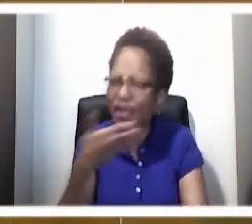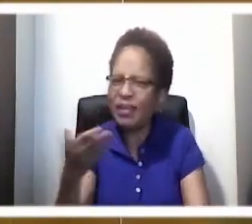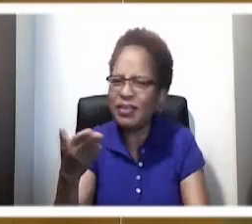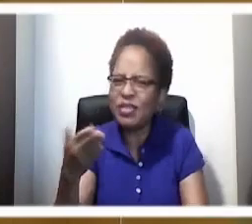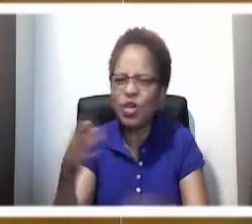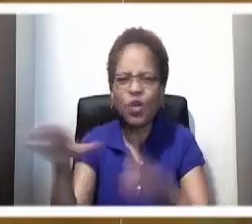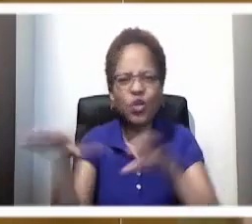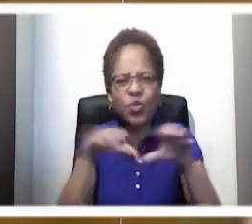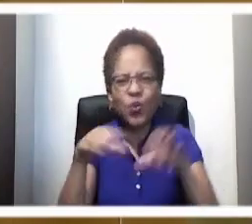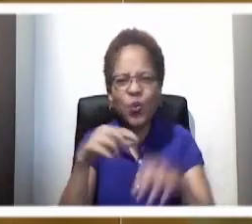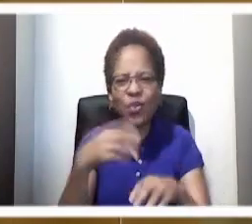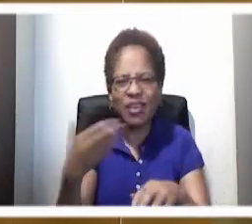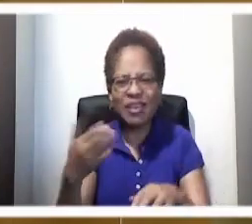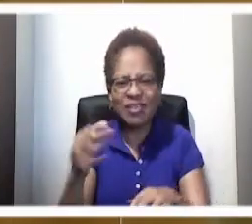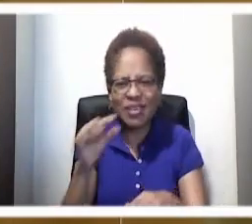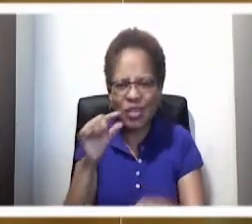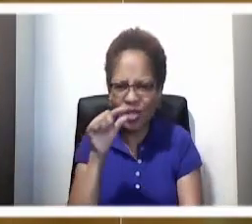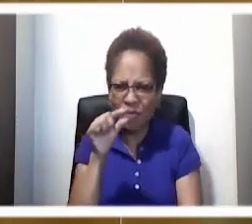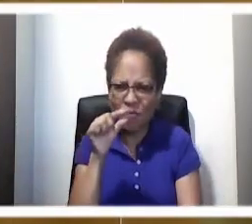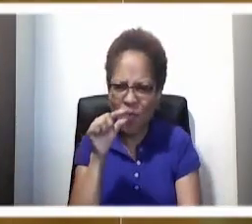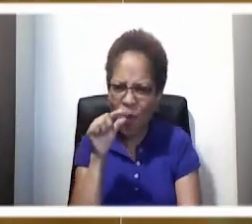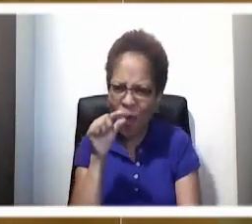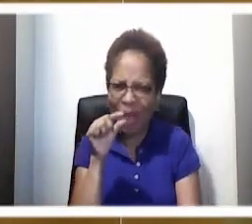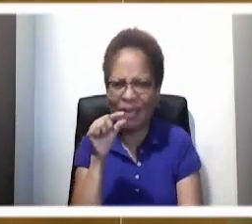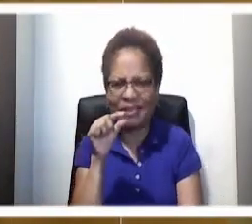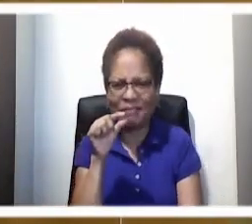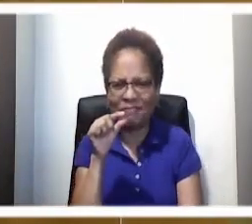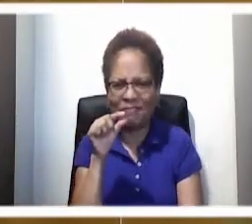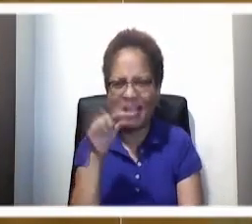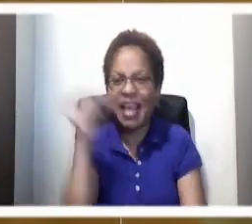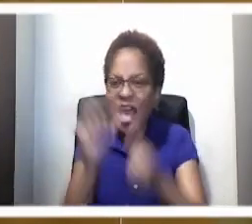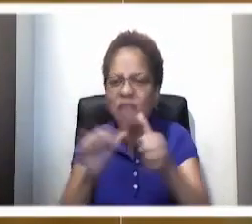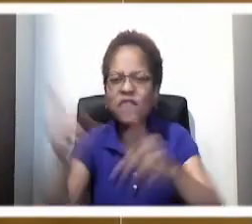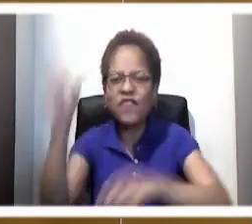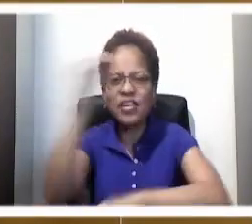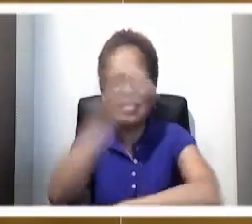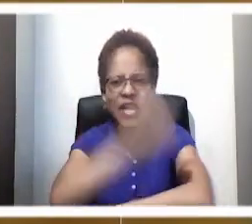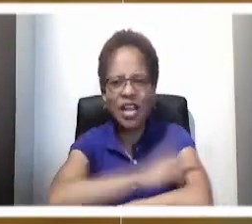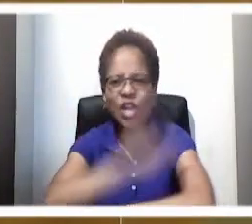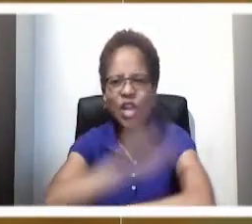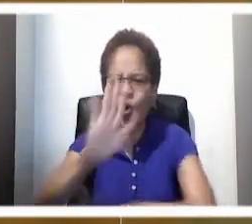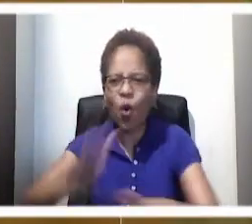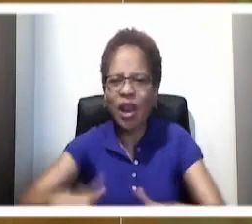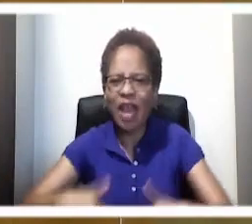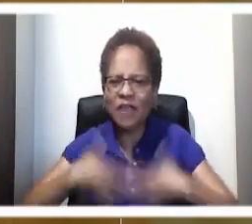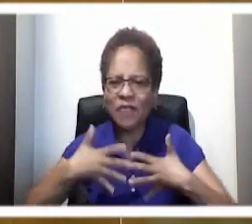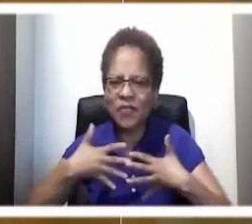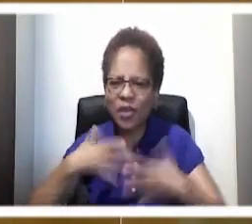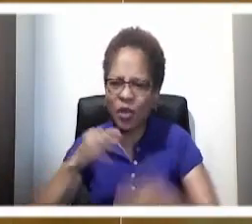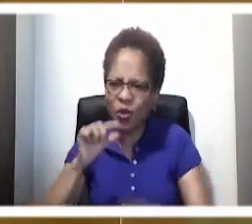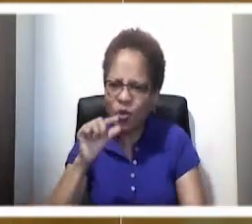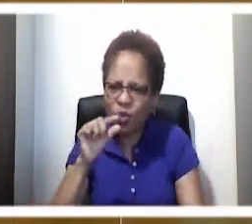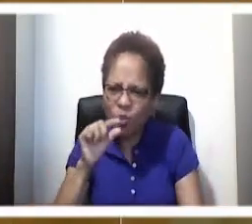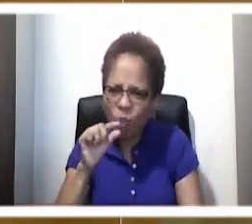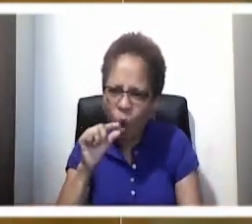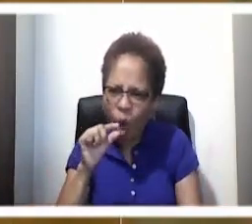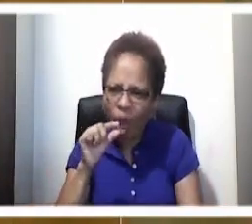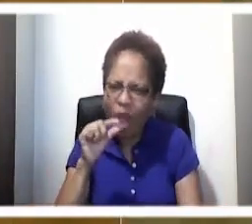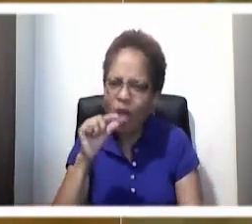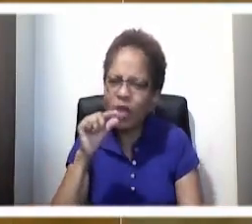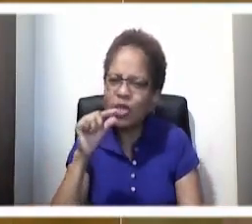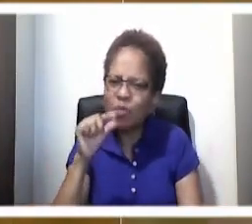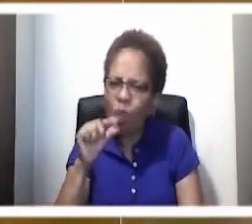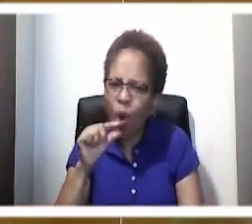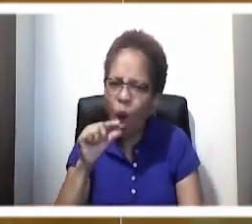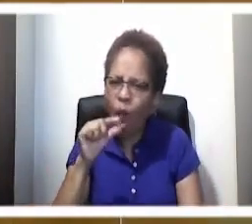ordinary actions in our day-to-day lives. But eventually, these small actions of mercy and